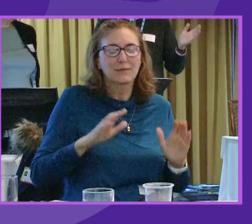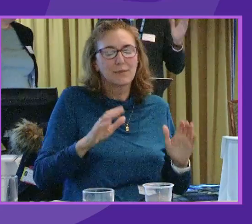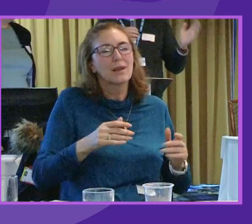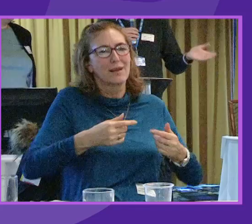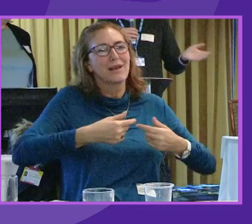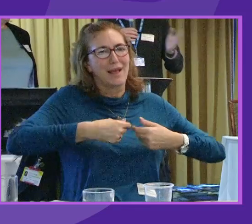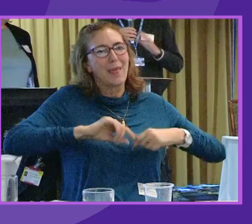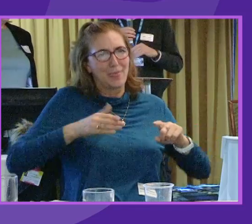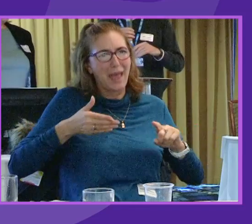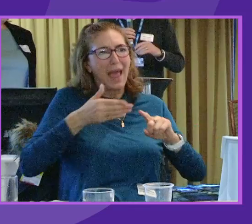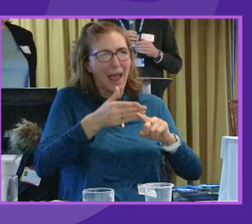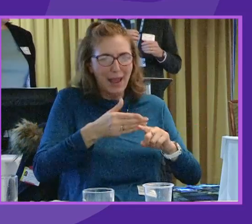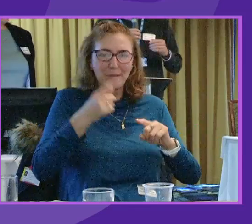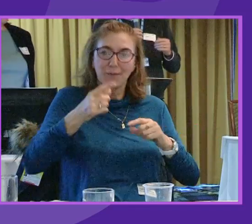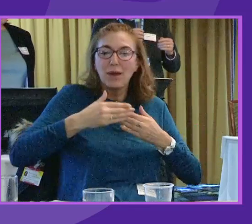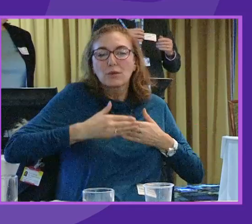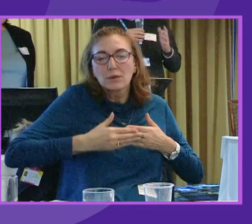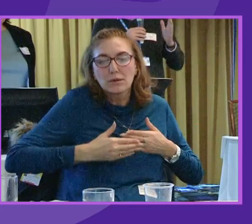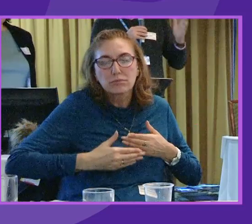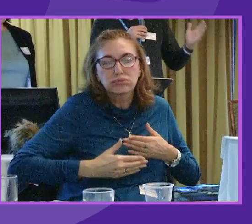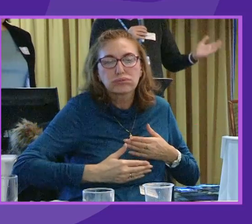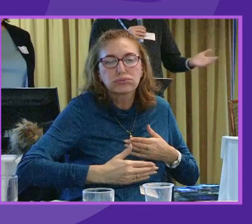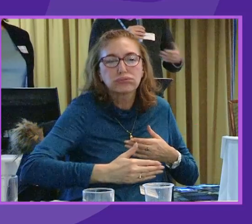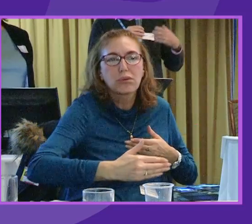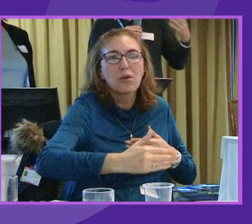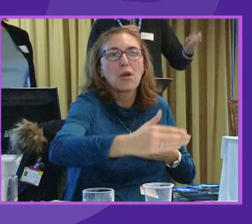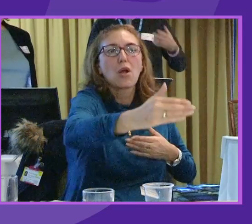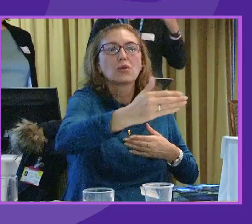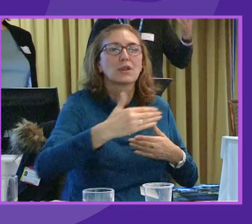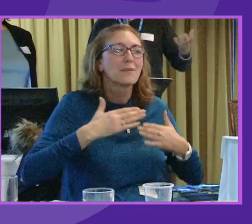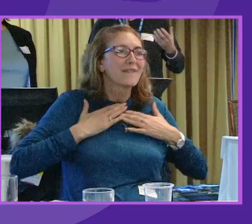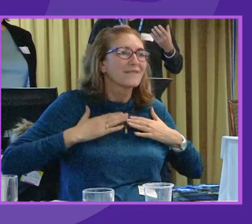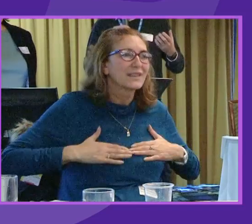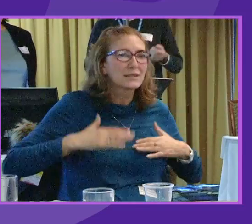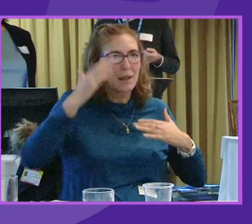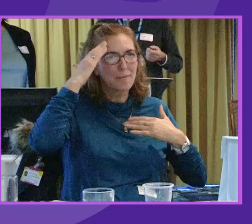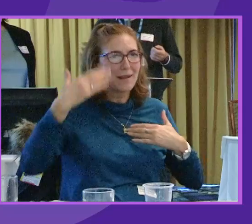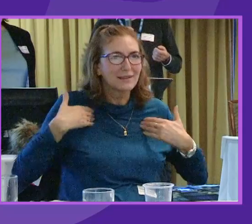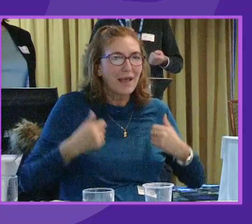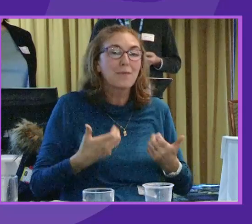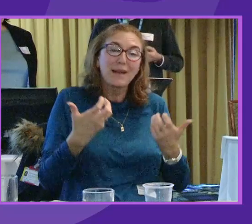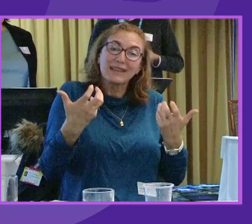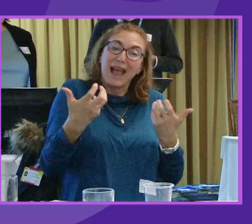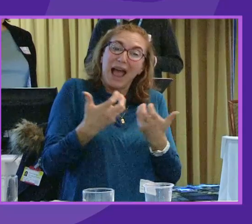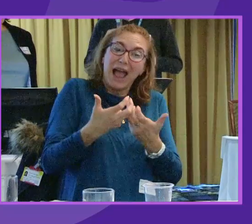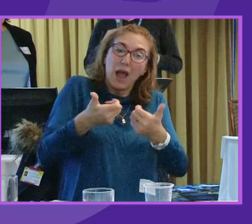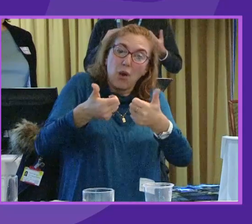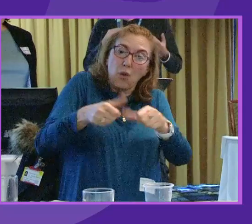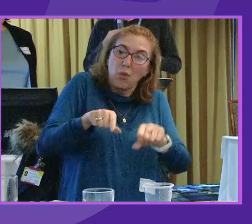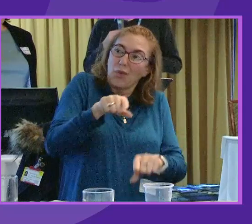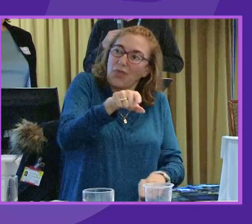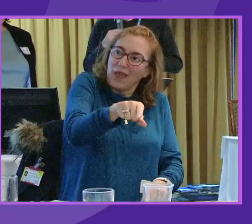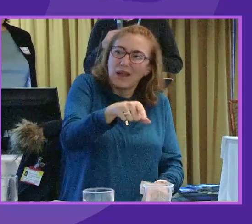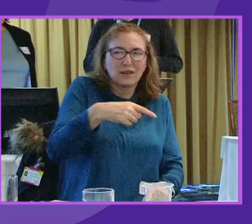almost, although the direction of travel is for people with comorbid physical and mental health difficulties, it's very much sort of carte blanche as to